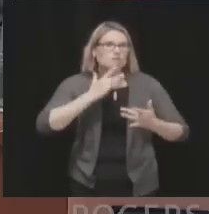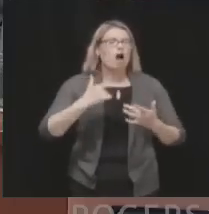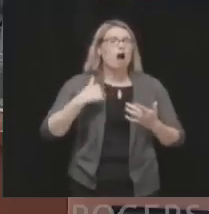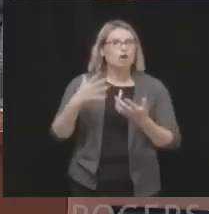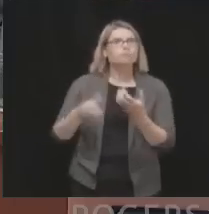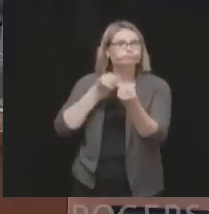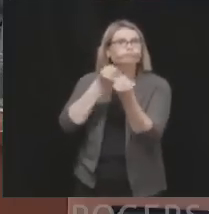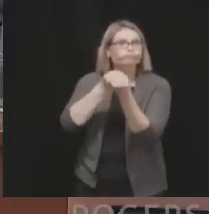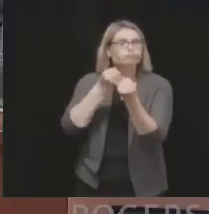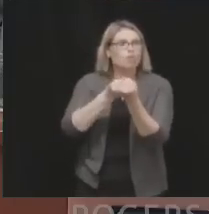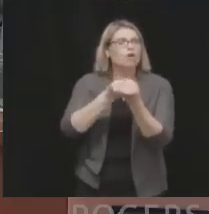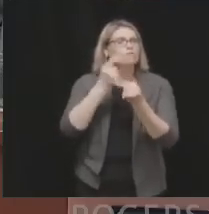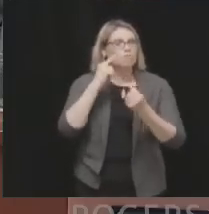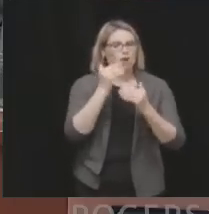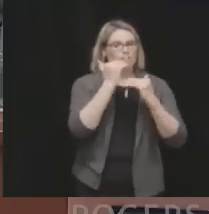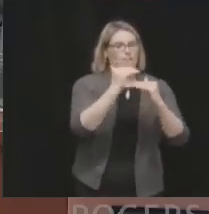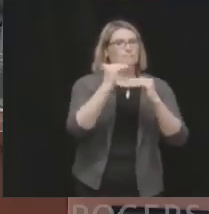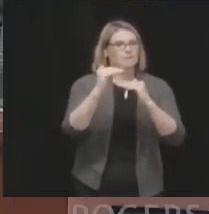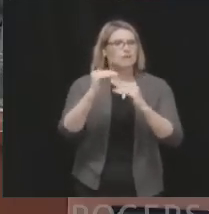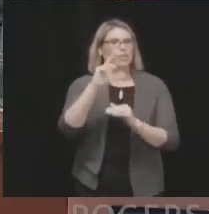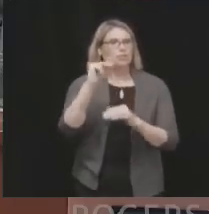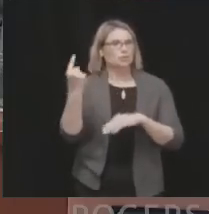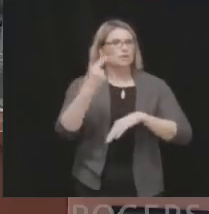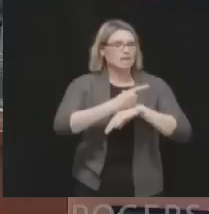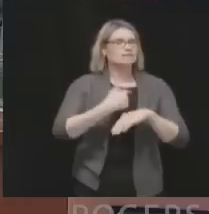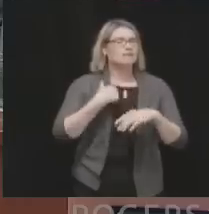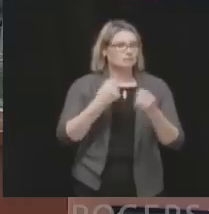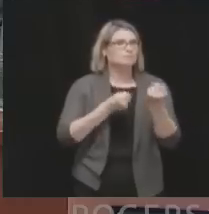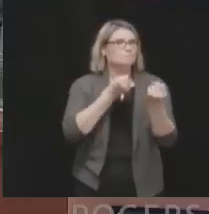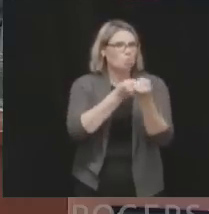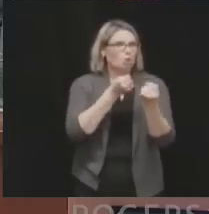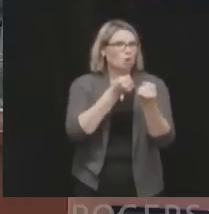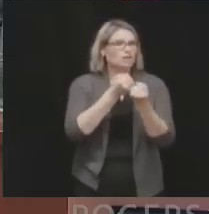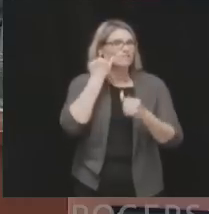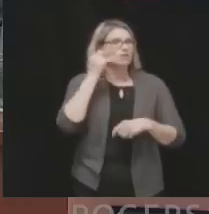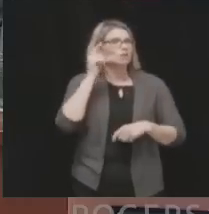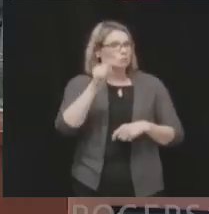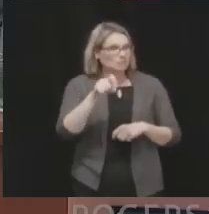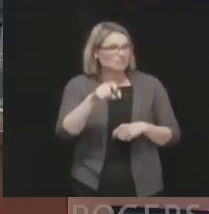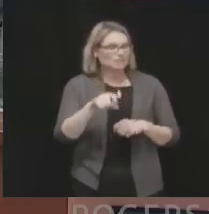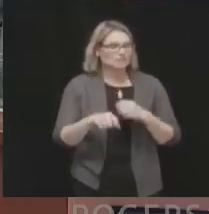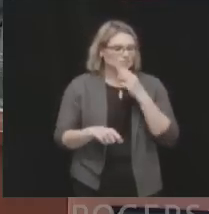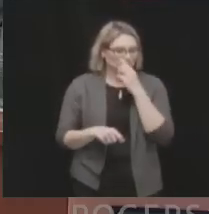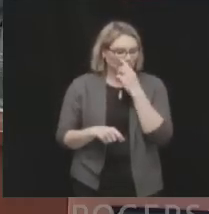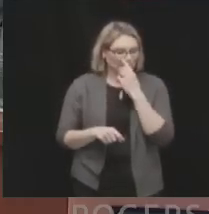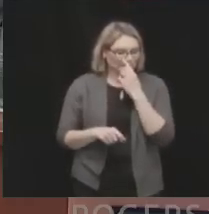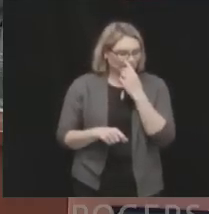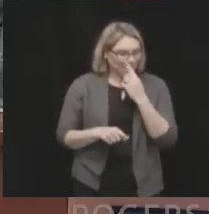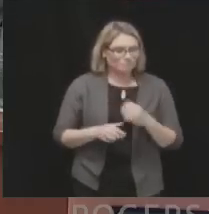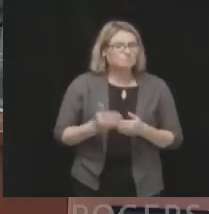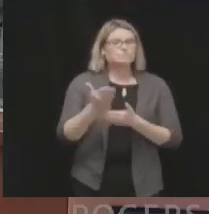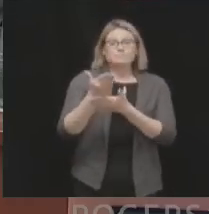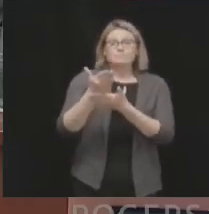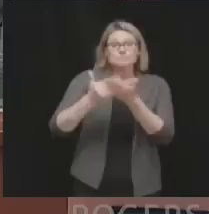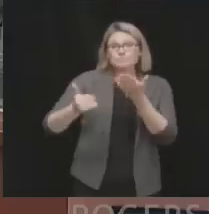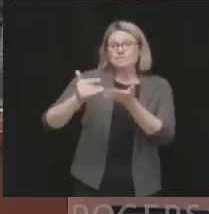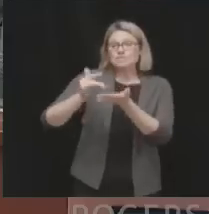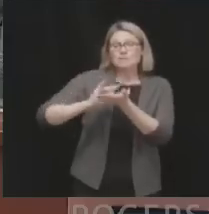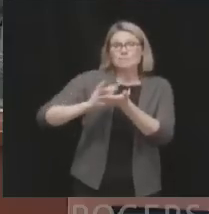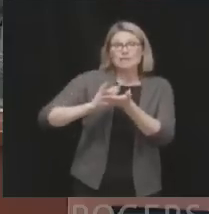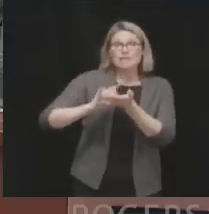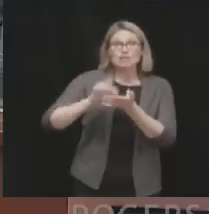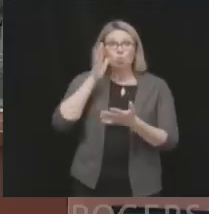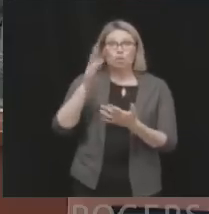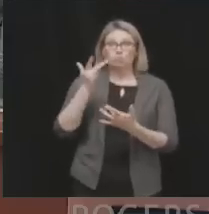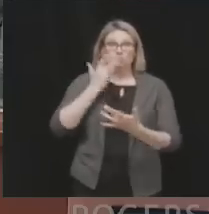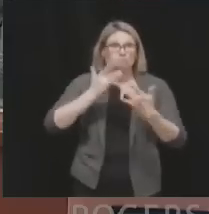I mean, you're talking about people coming in and out of the stores, pharmacies, instead of coming in once every 90 days, they're coming in once every 30